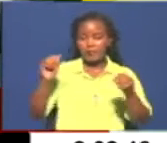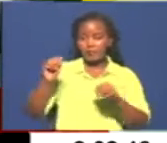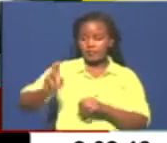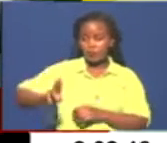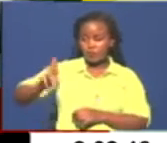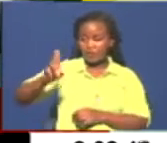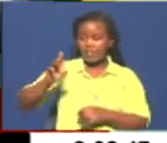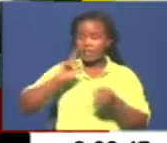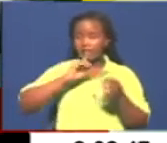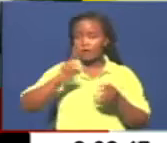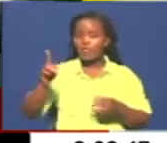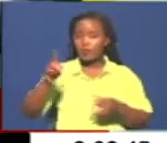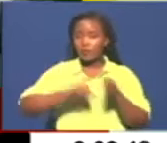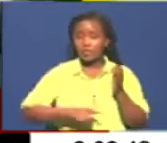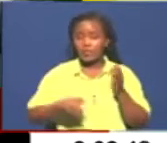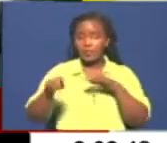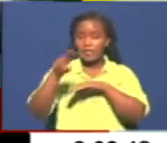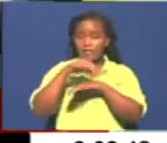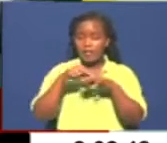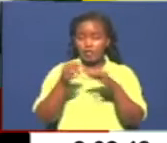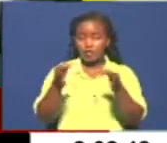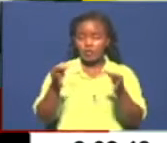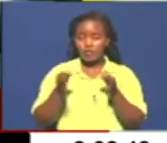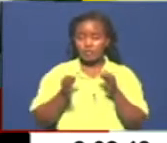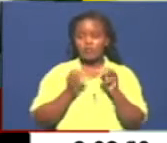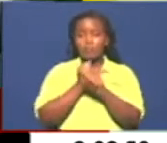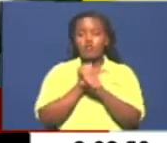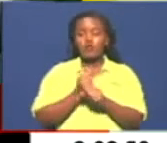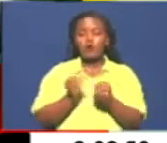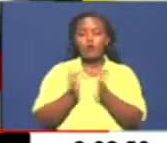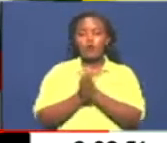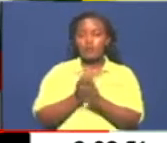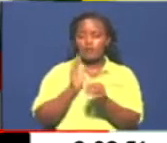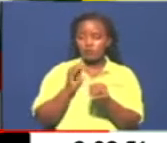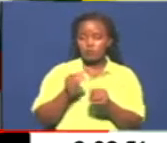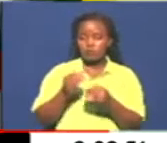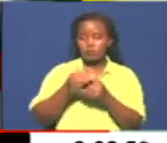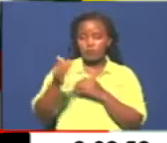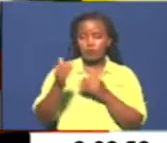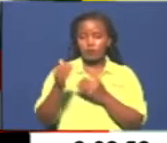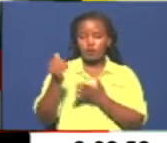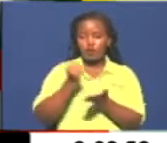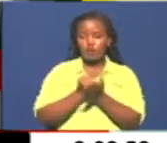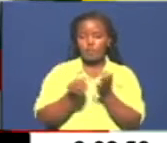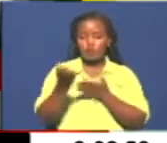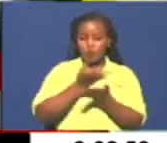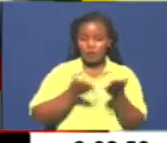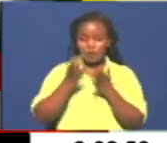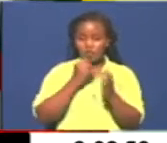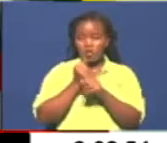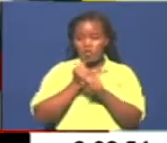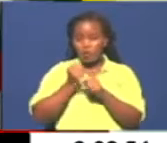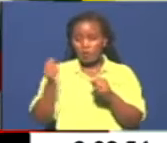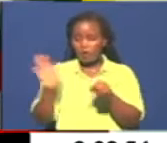the National Treasury to liaise with the head of Ocean and Blue Economy Office to work on a comprehensive policy to